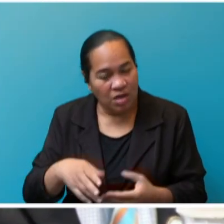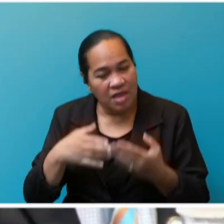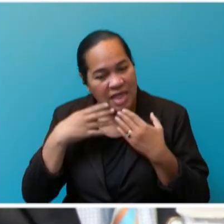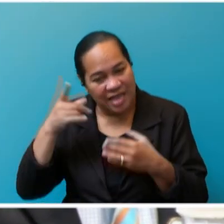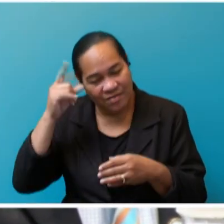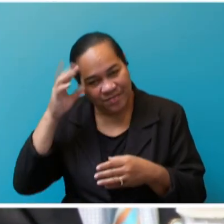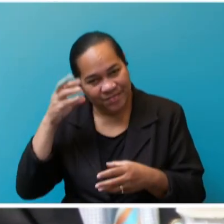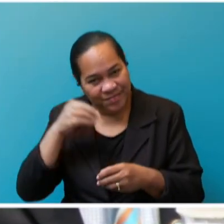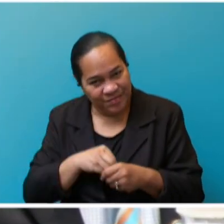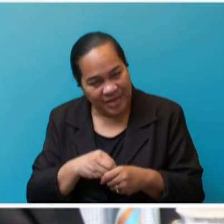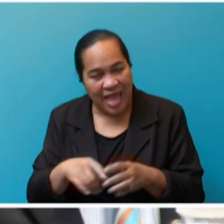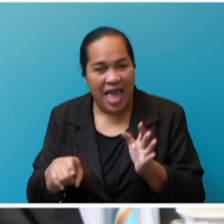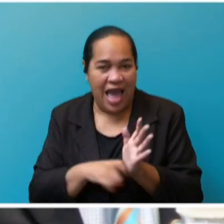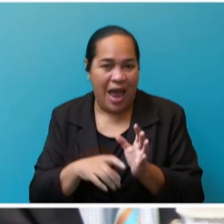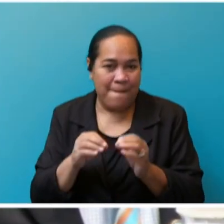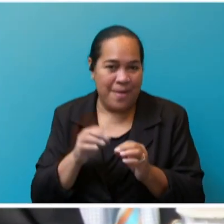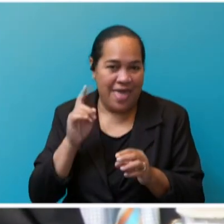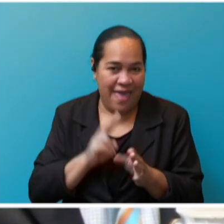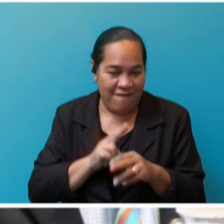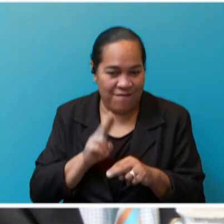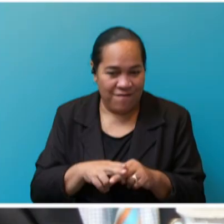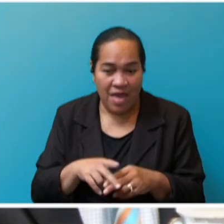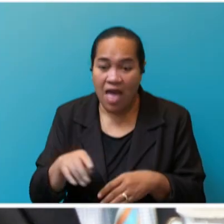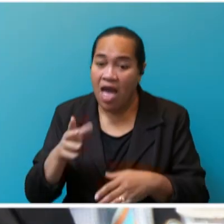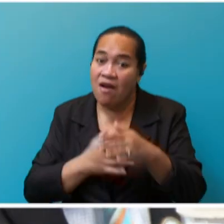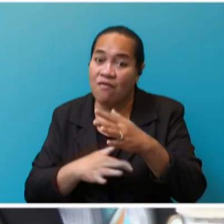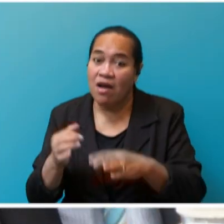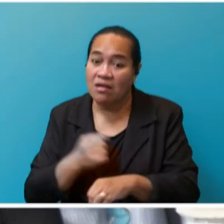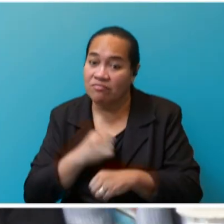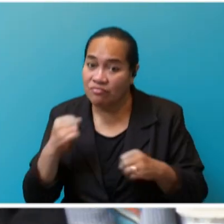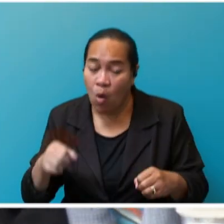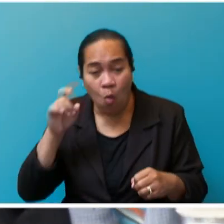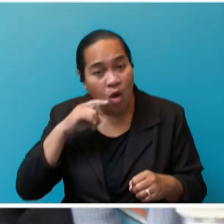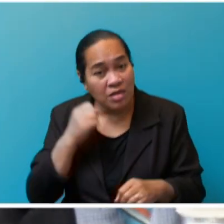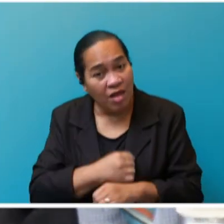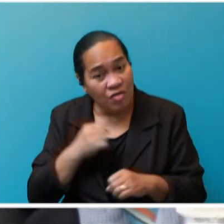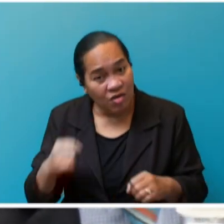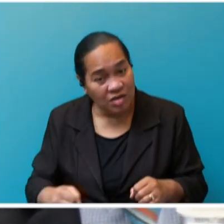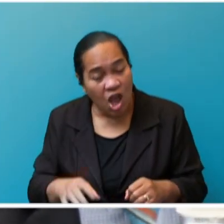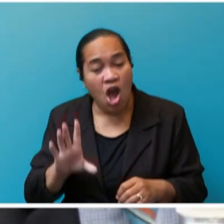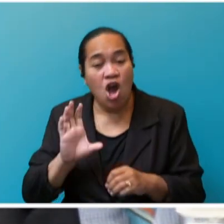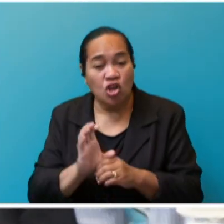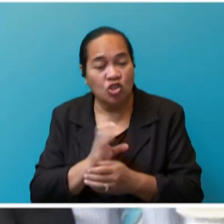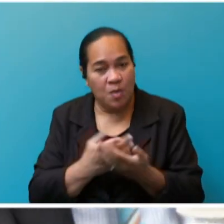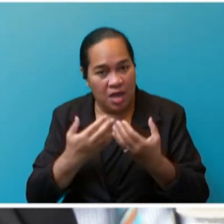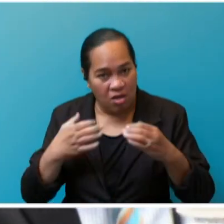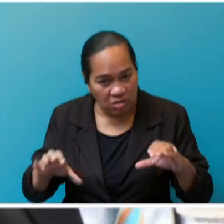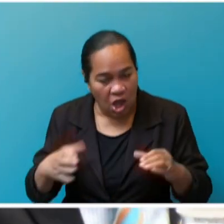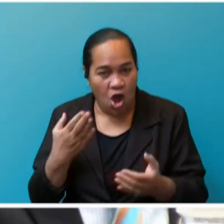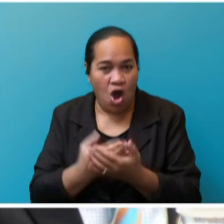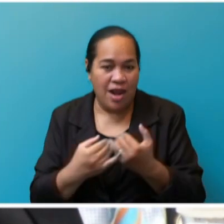and the Reserve Bank of Fiji, National Fire Authority, Water Authority of Fiji, Consumer Council of Fiji, Online Safety